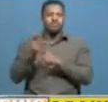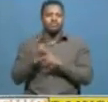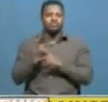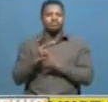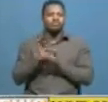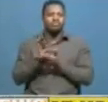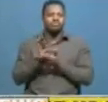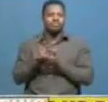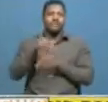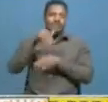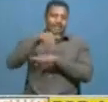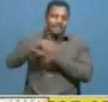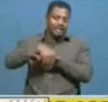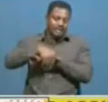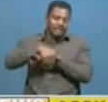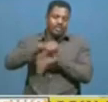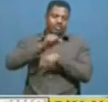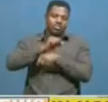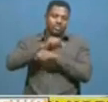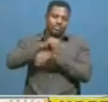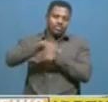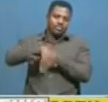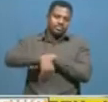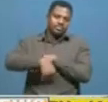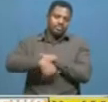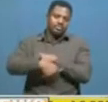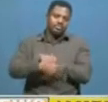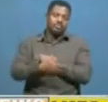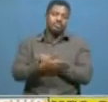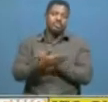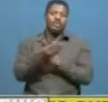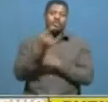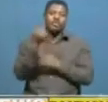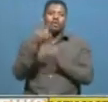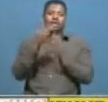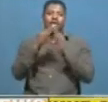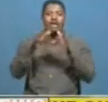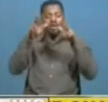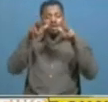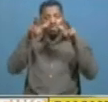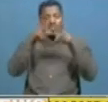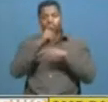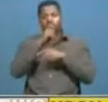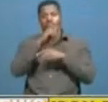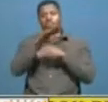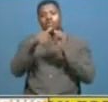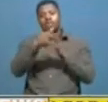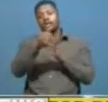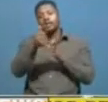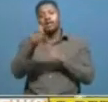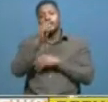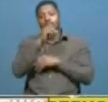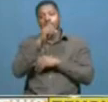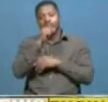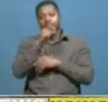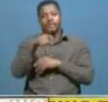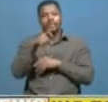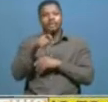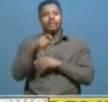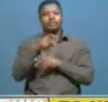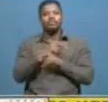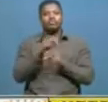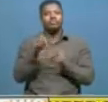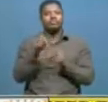At midnight, work begins. With the exception of the Hausa cocoa, all other porridges need no